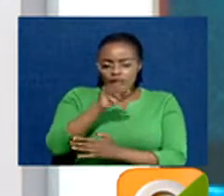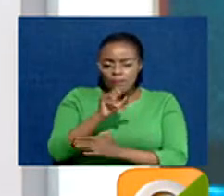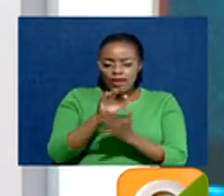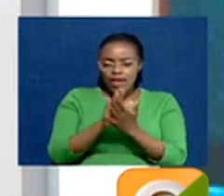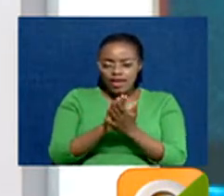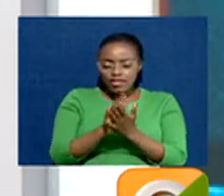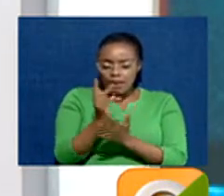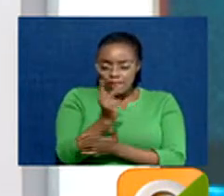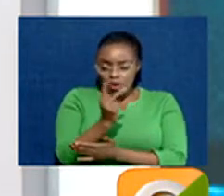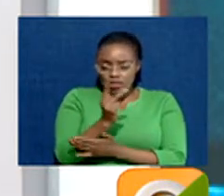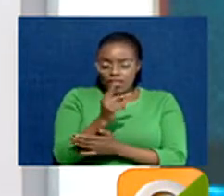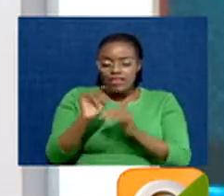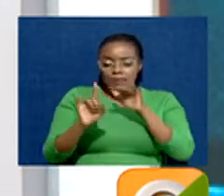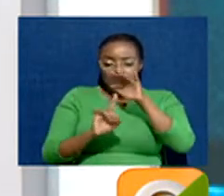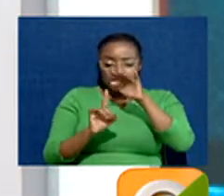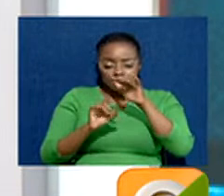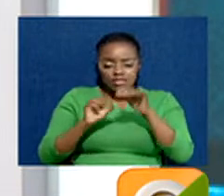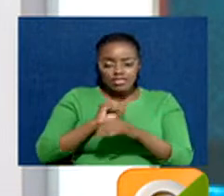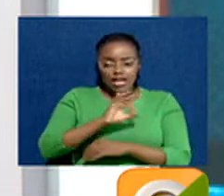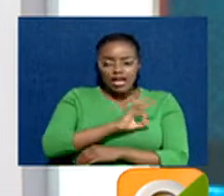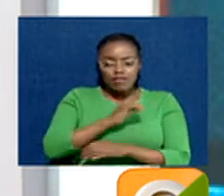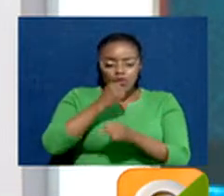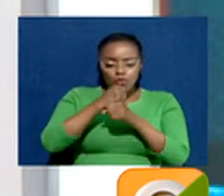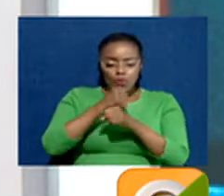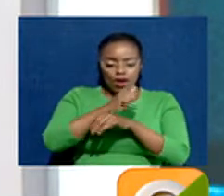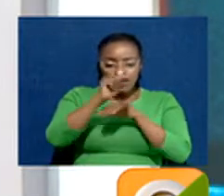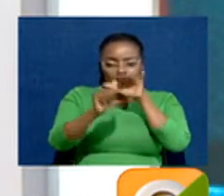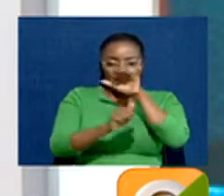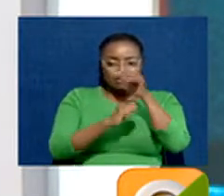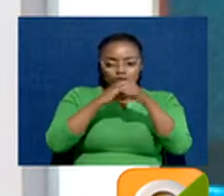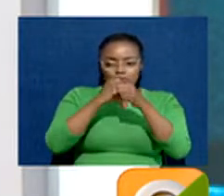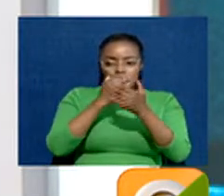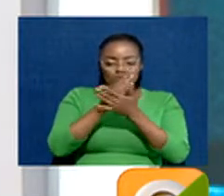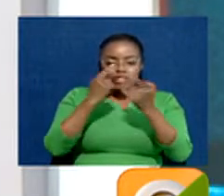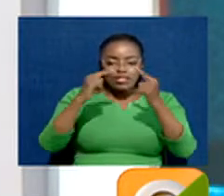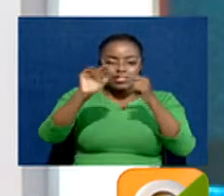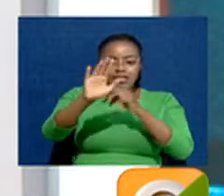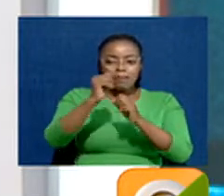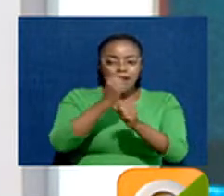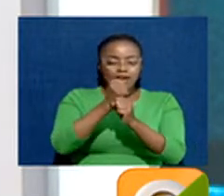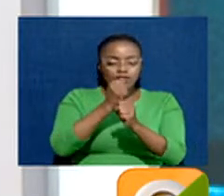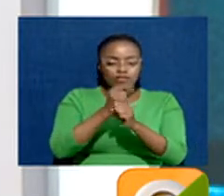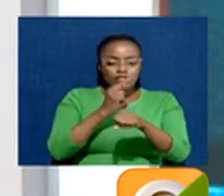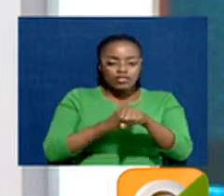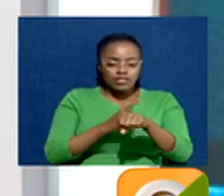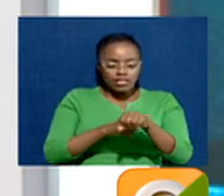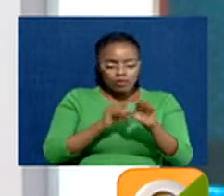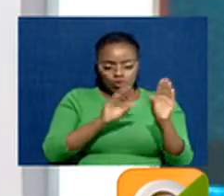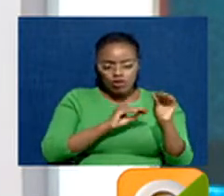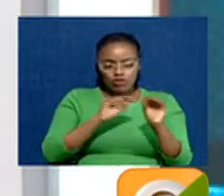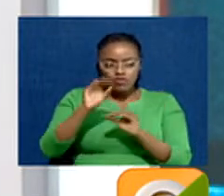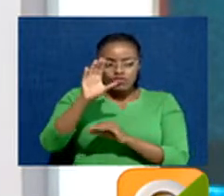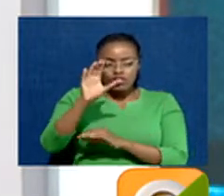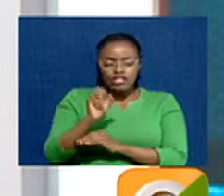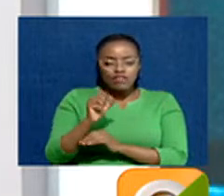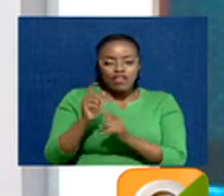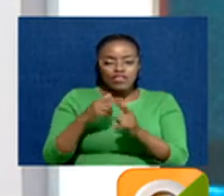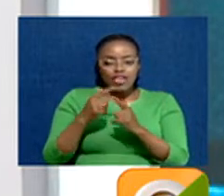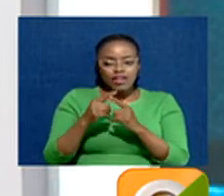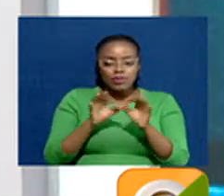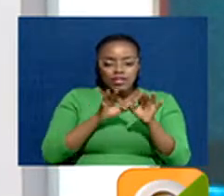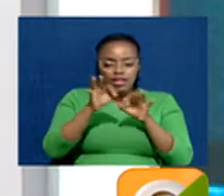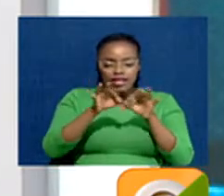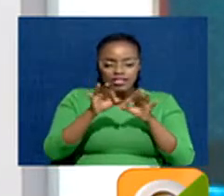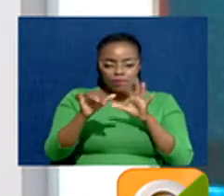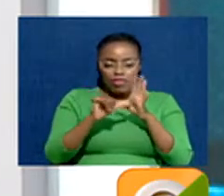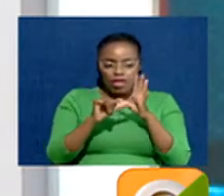staff that work under her. They are there to ensure that she succeeds in her job. Mm. And as she goes to cabinet, she's going to brief on the